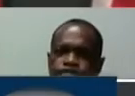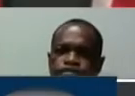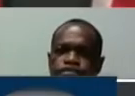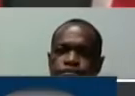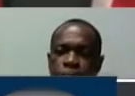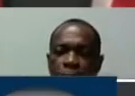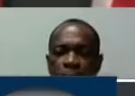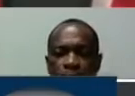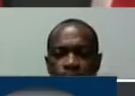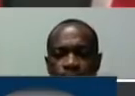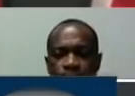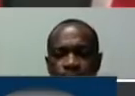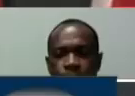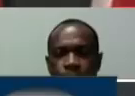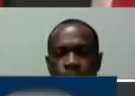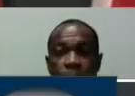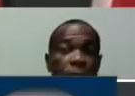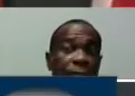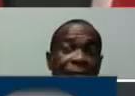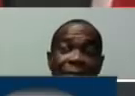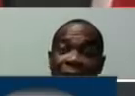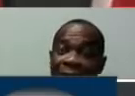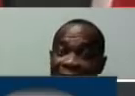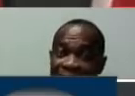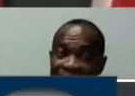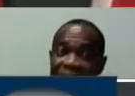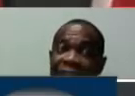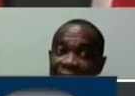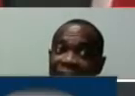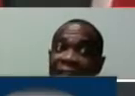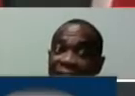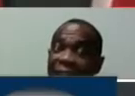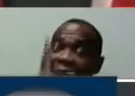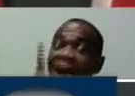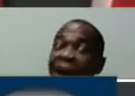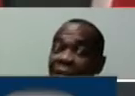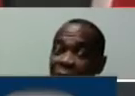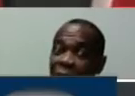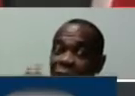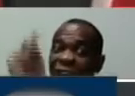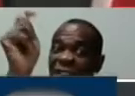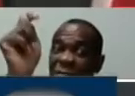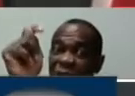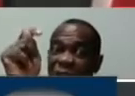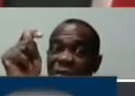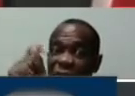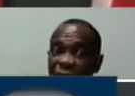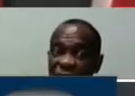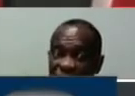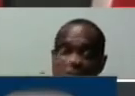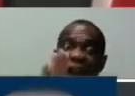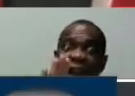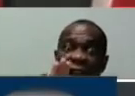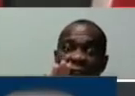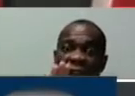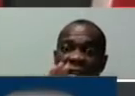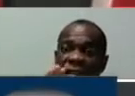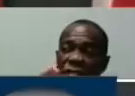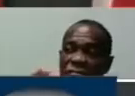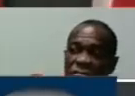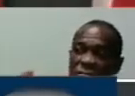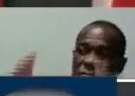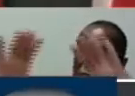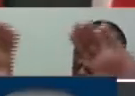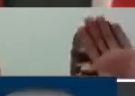which means that we're coming up against half of the population that is saying, I don't agree and I won't cooperate.